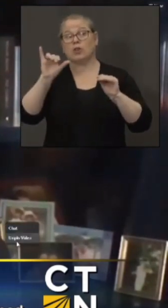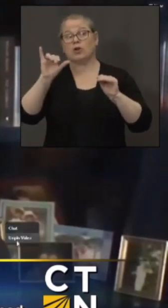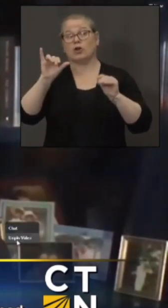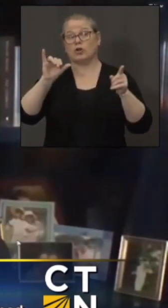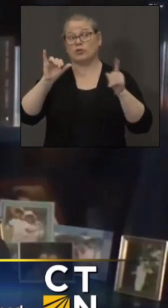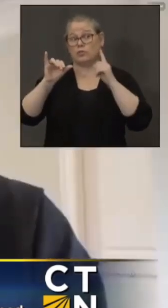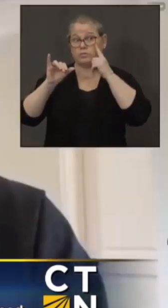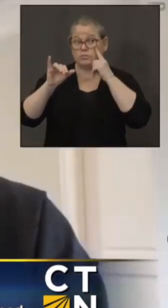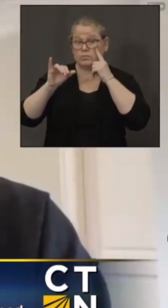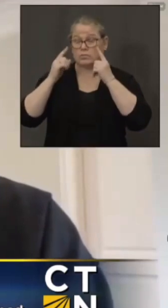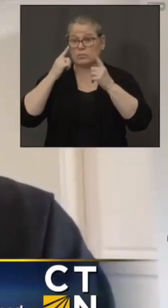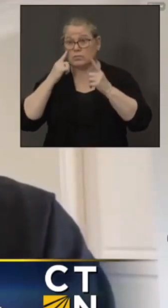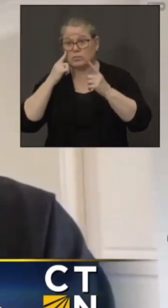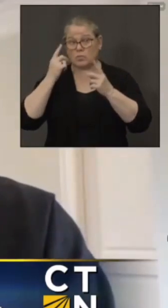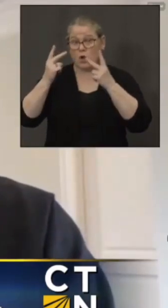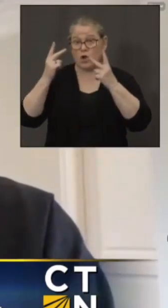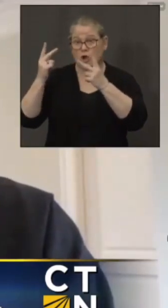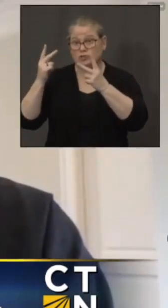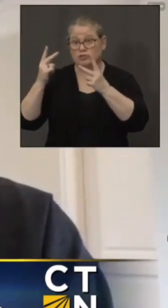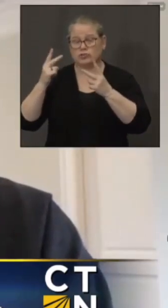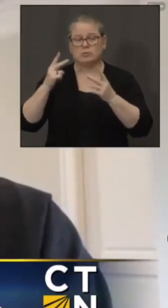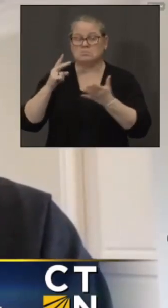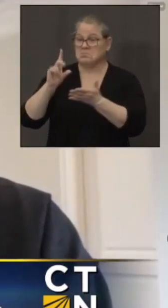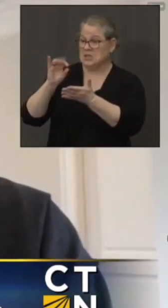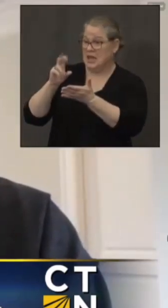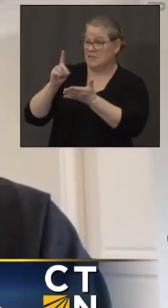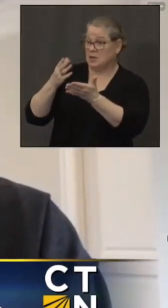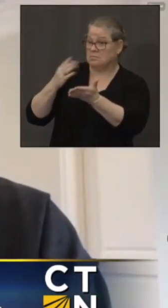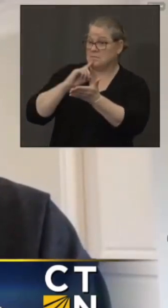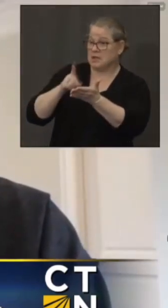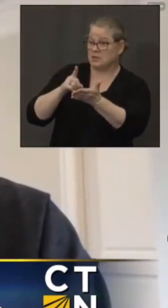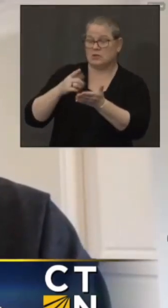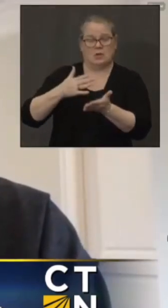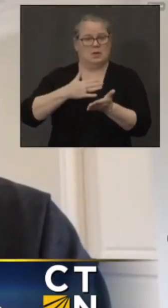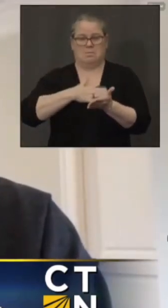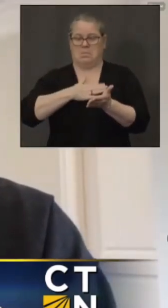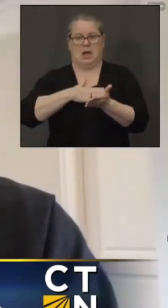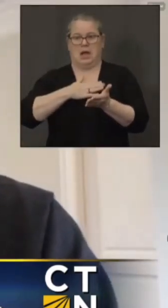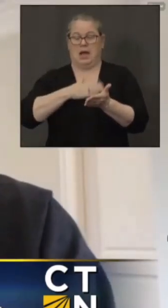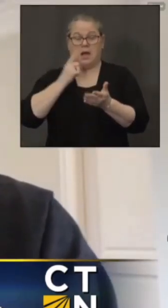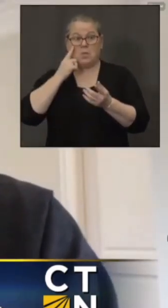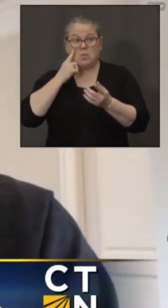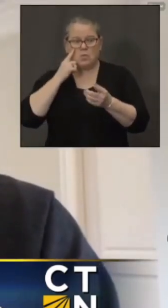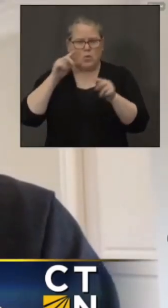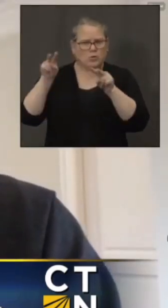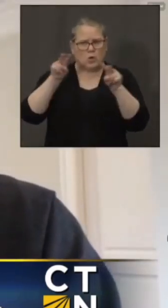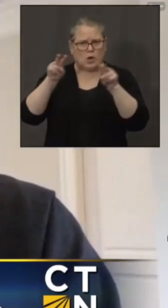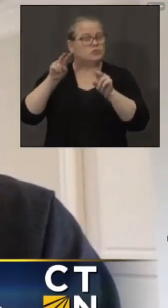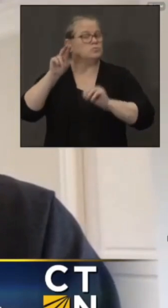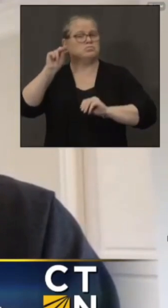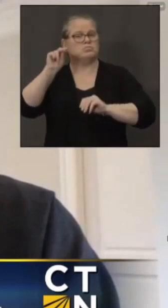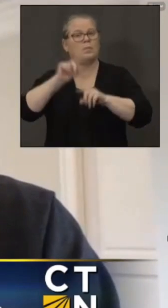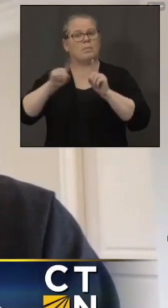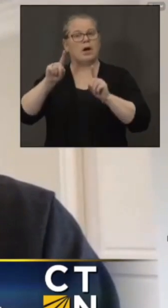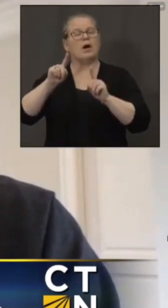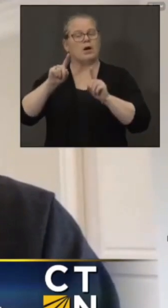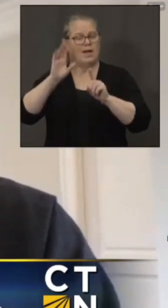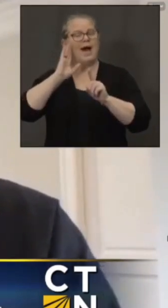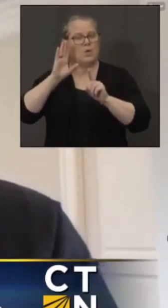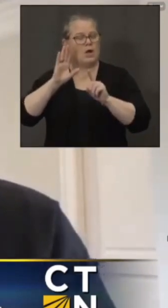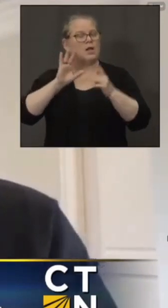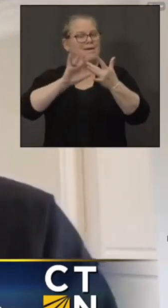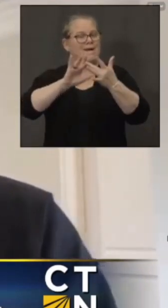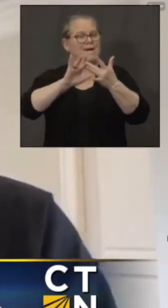thank you for the question, Tony. On my radar specifically, no, but I certainly will follow up with my counterpart in public health and at the local level.